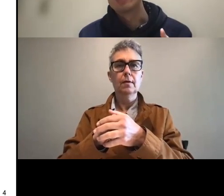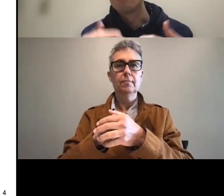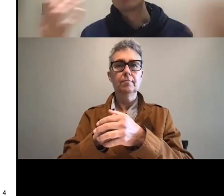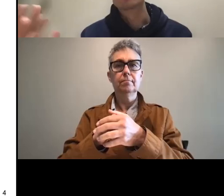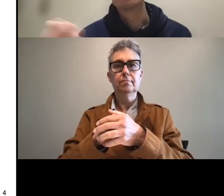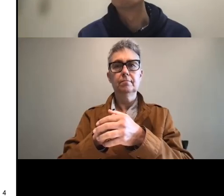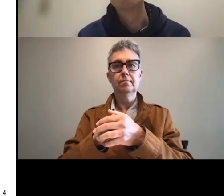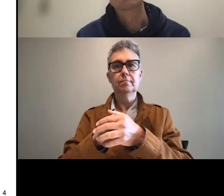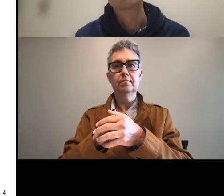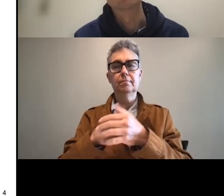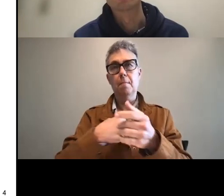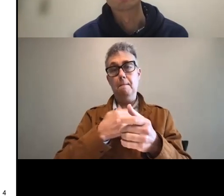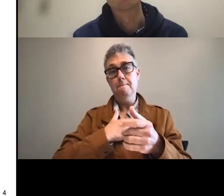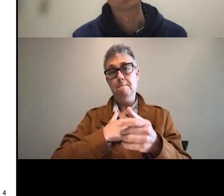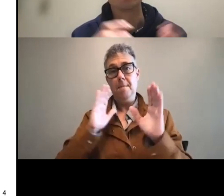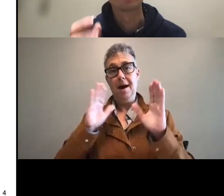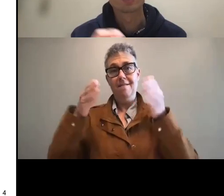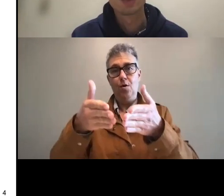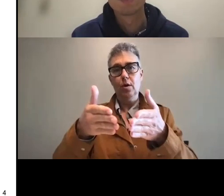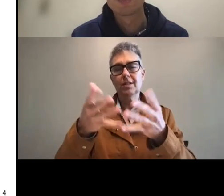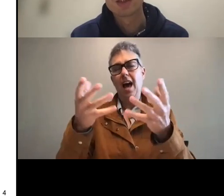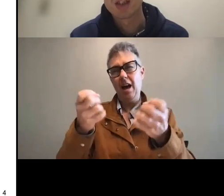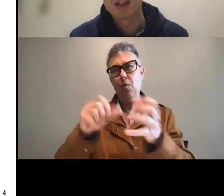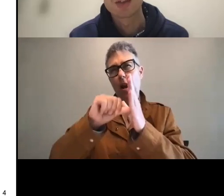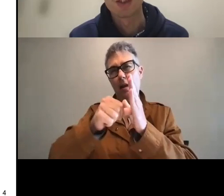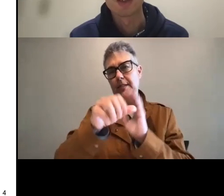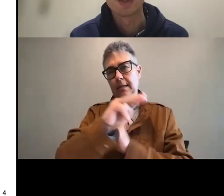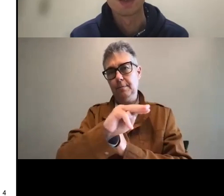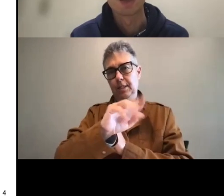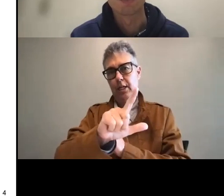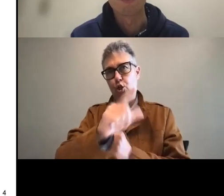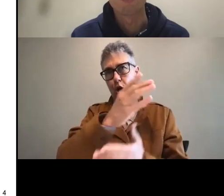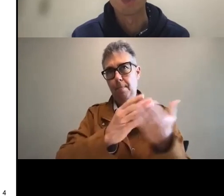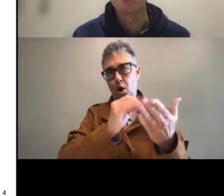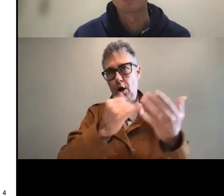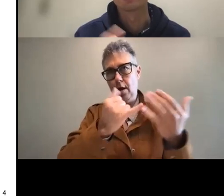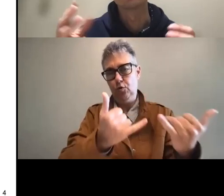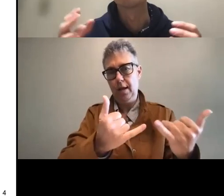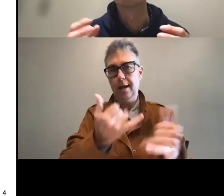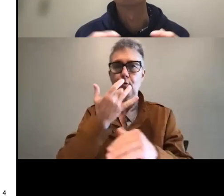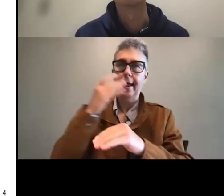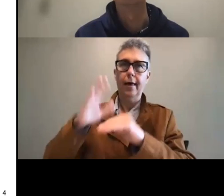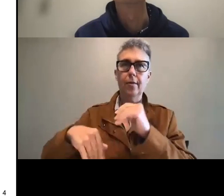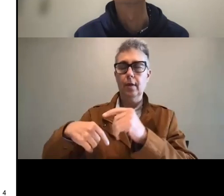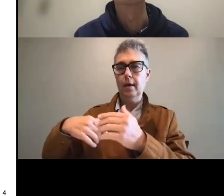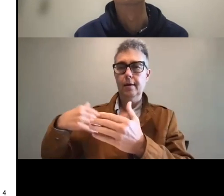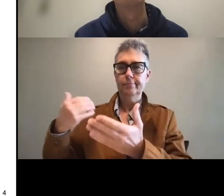I want to kind of focus more on the machine learning side of today's talk rather than going through many